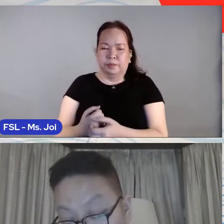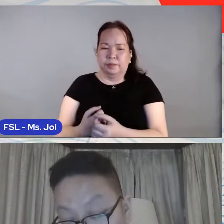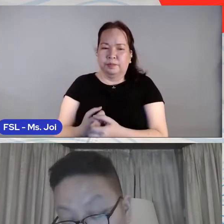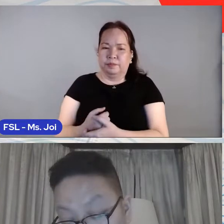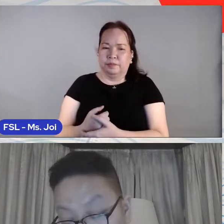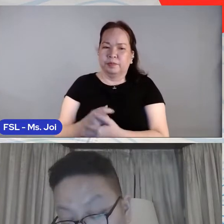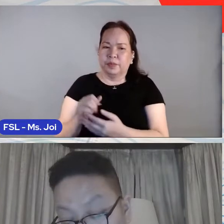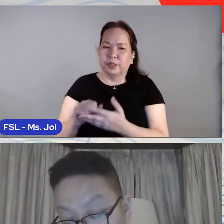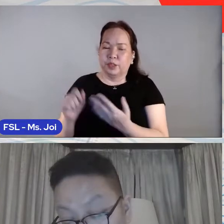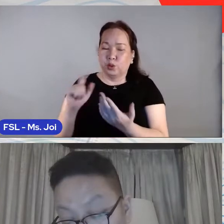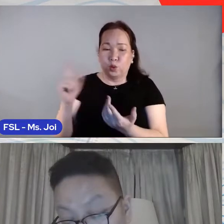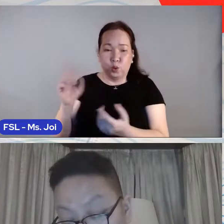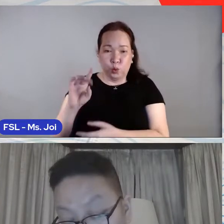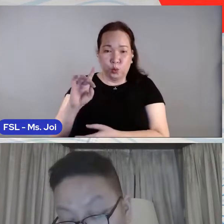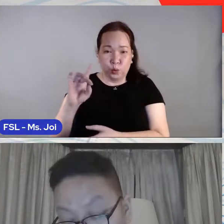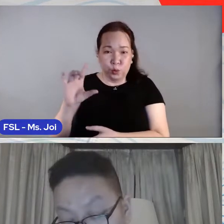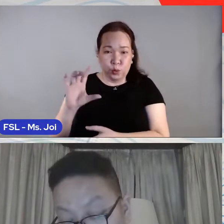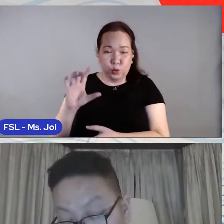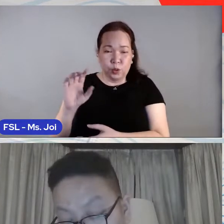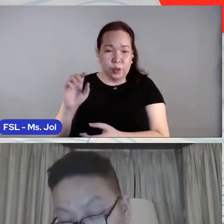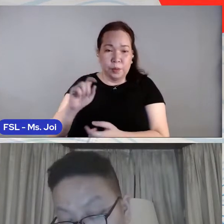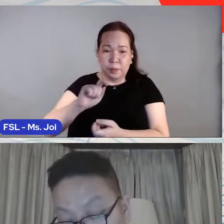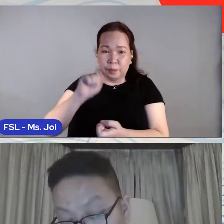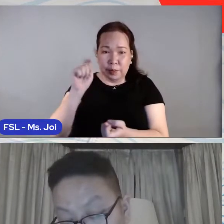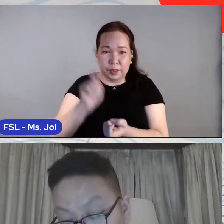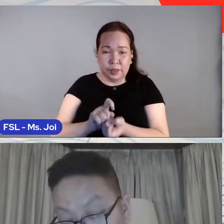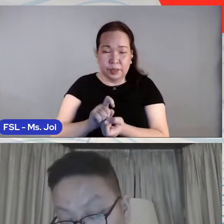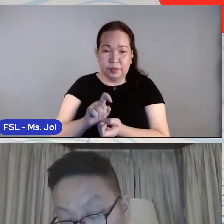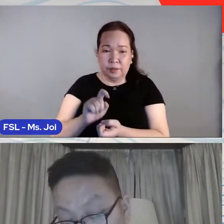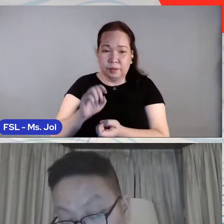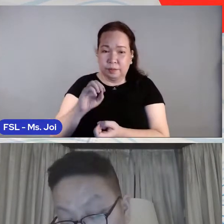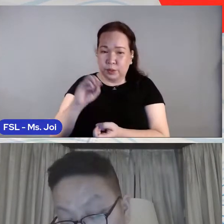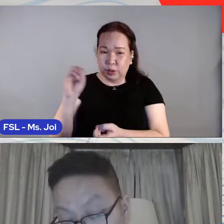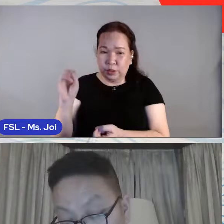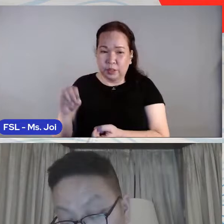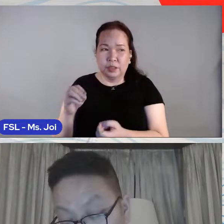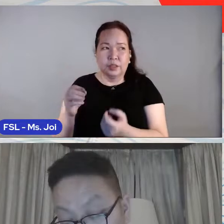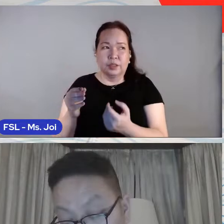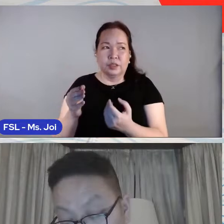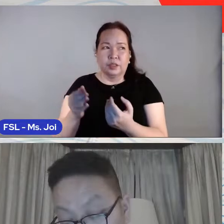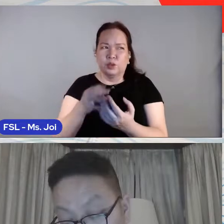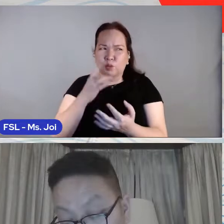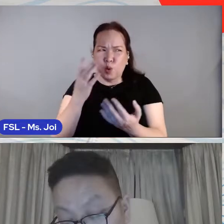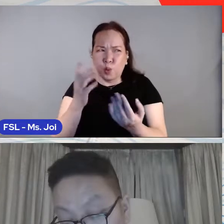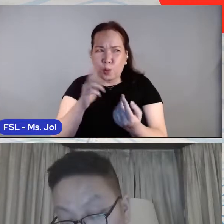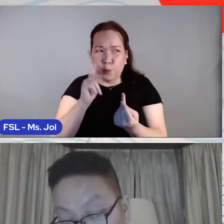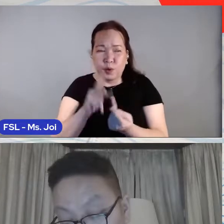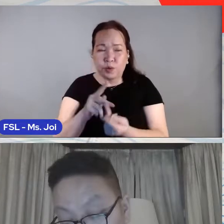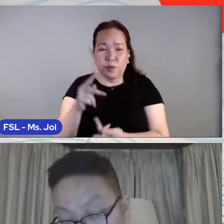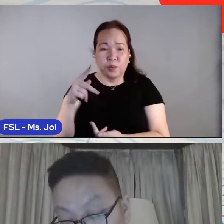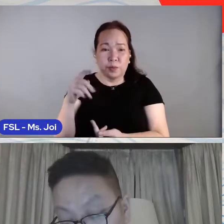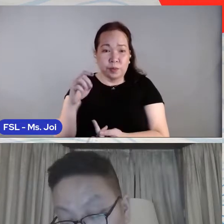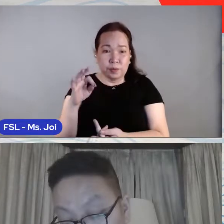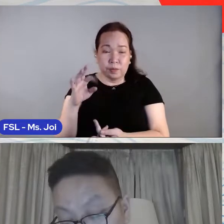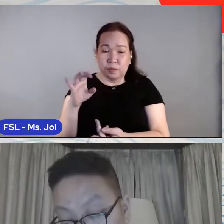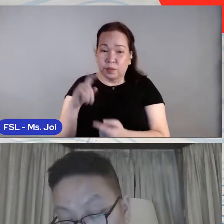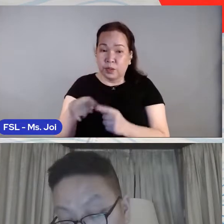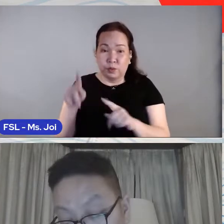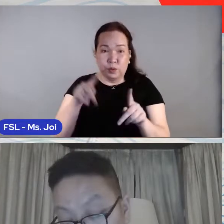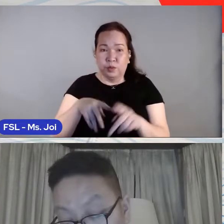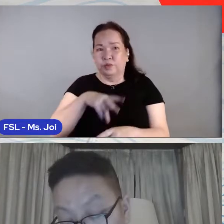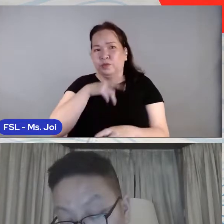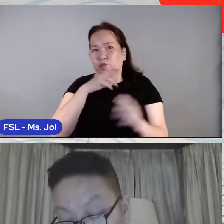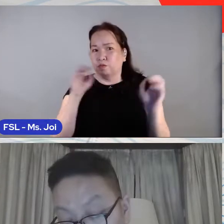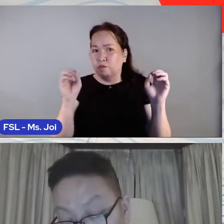rate na yan, kahit mataas yan, kahit sobrang halos perfect na, pero kung walang tiwala ang tao kung paano